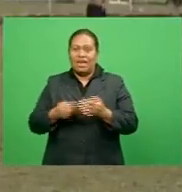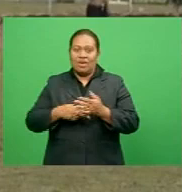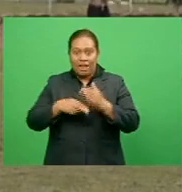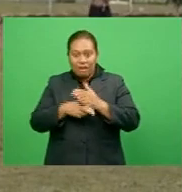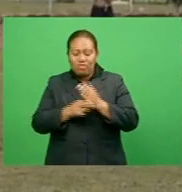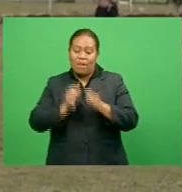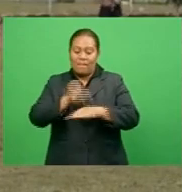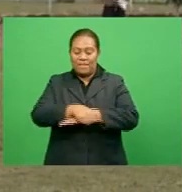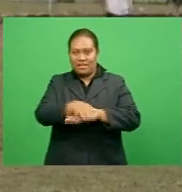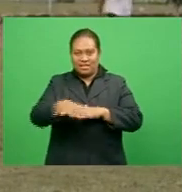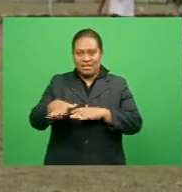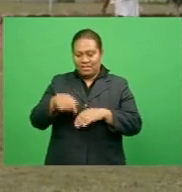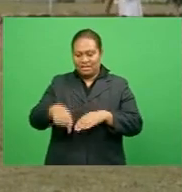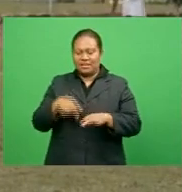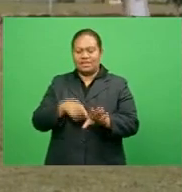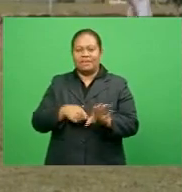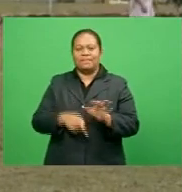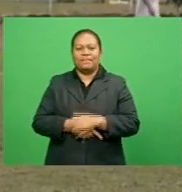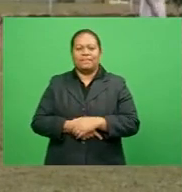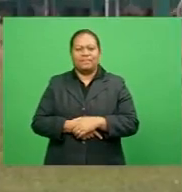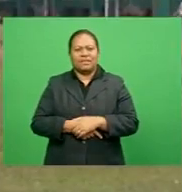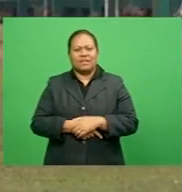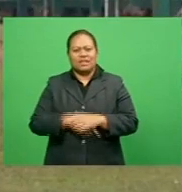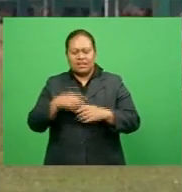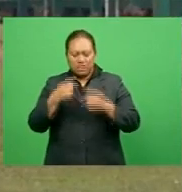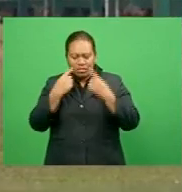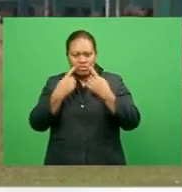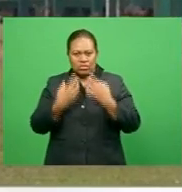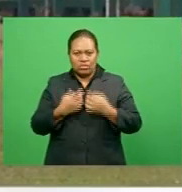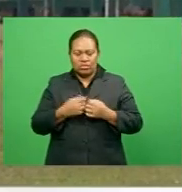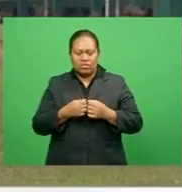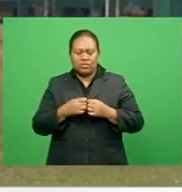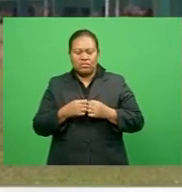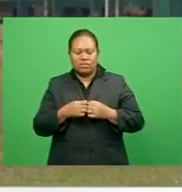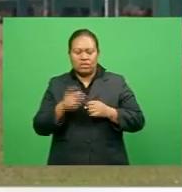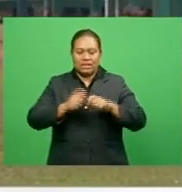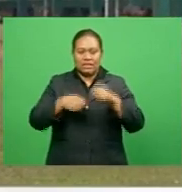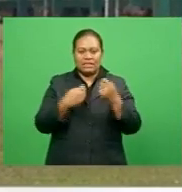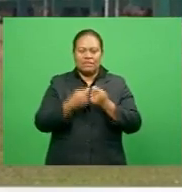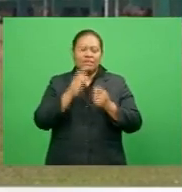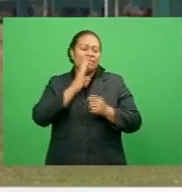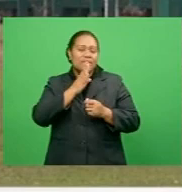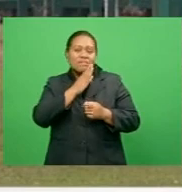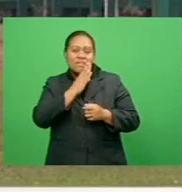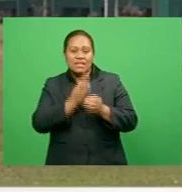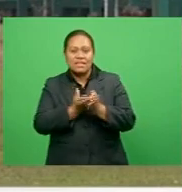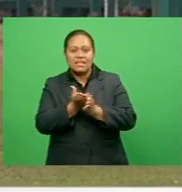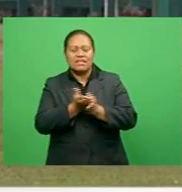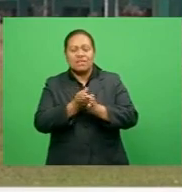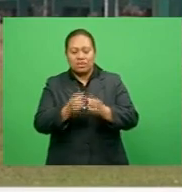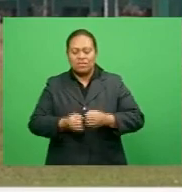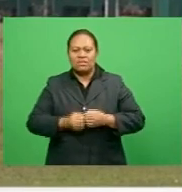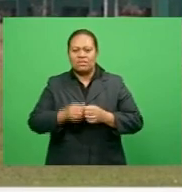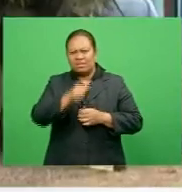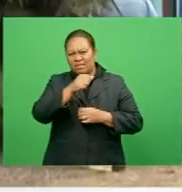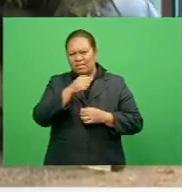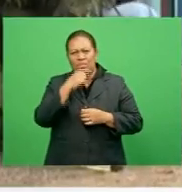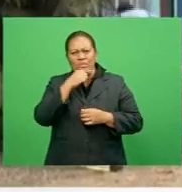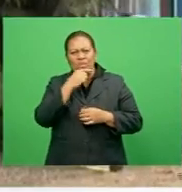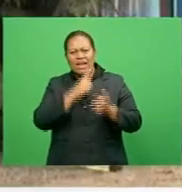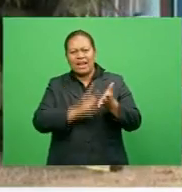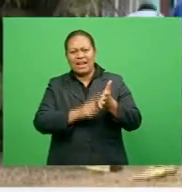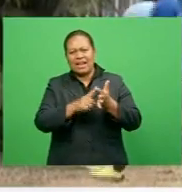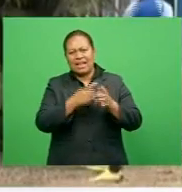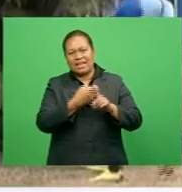so it is something for our boys to prove. The side will be missing the services of star defender Lekima